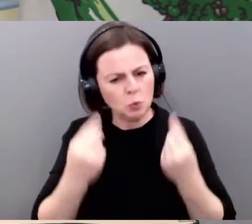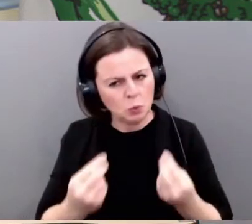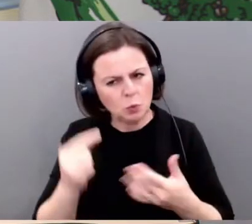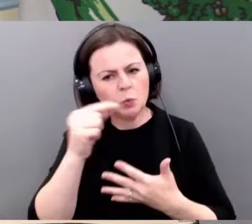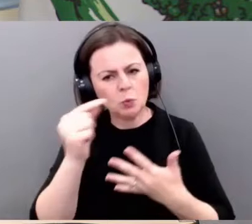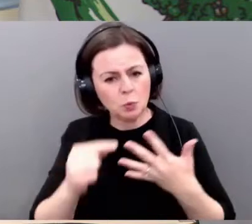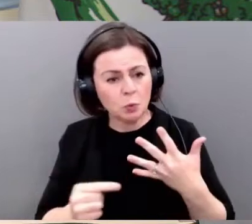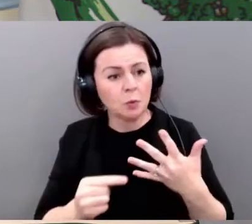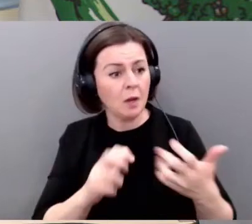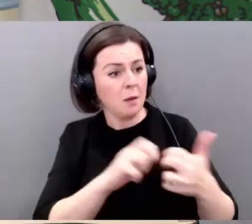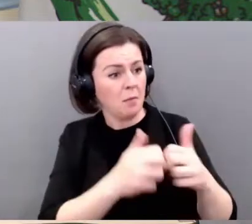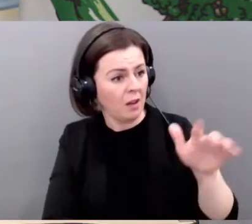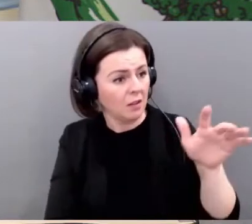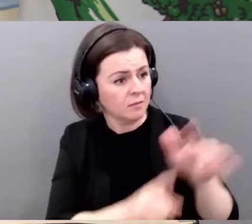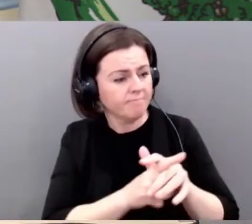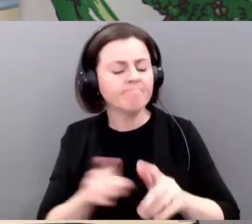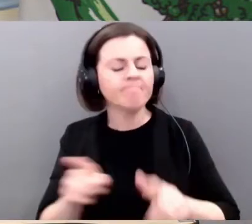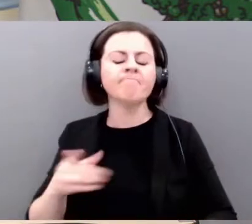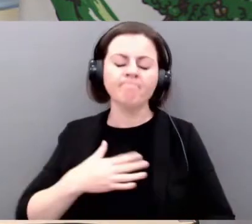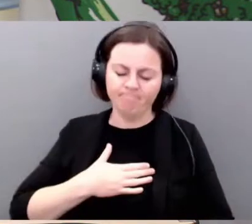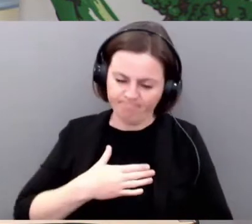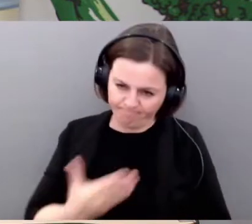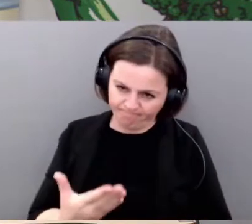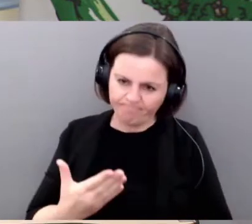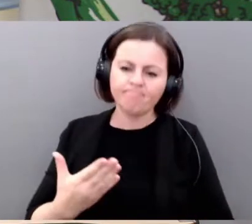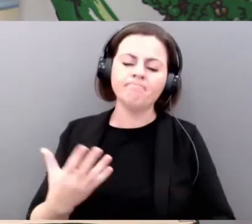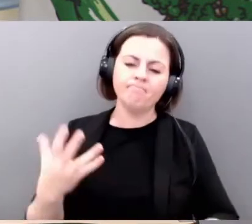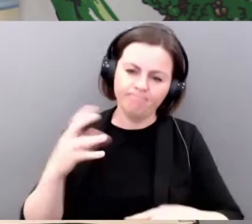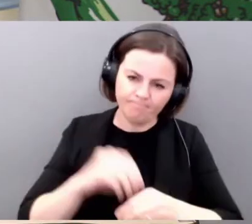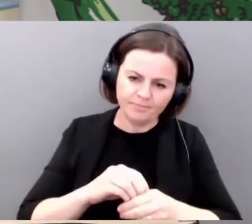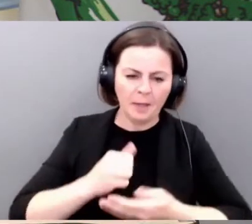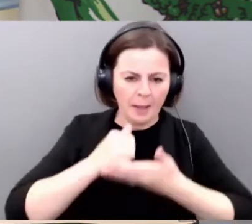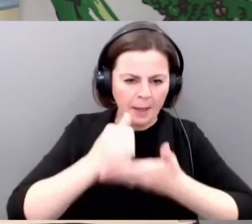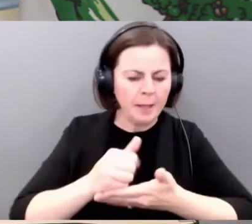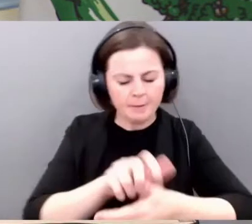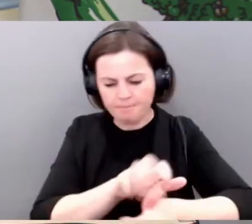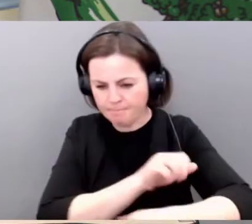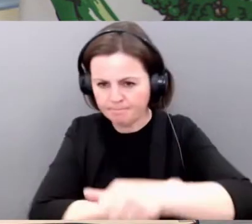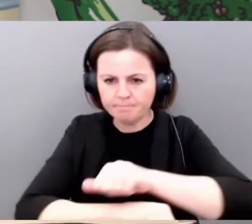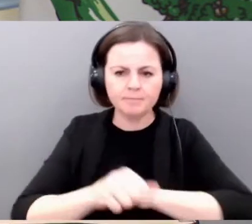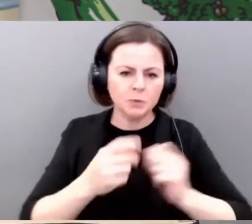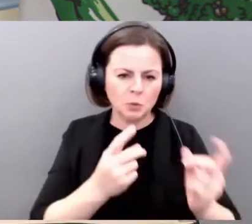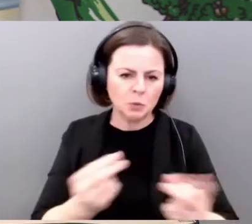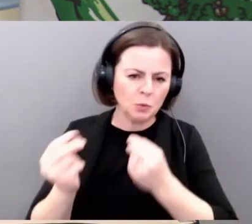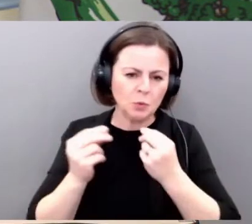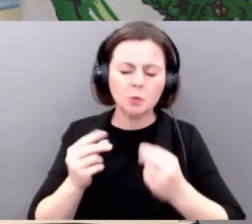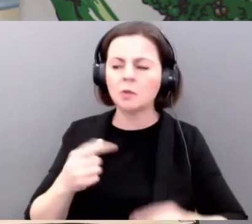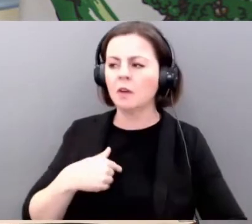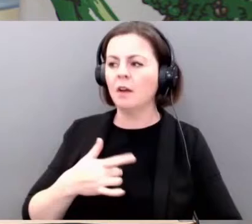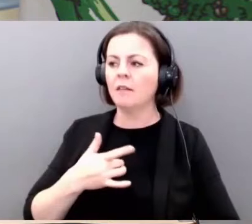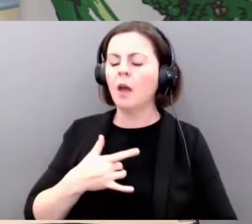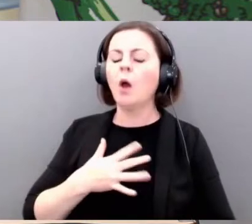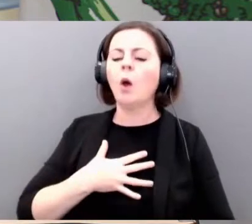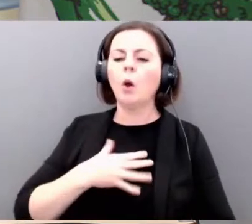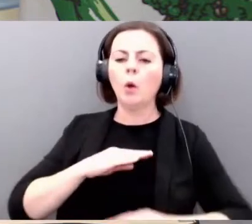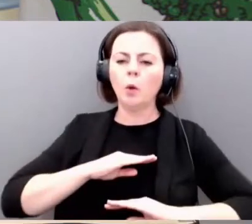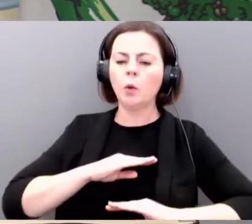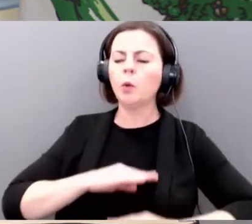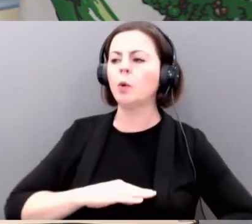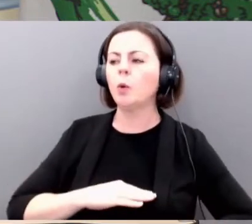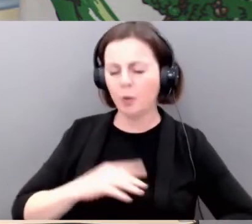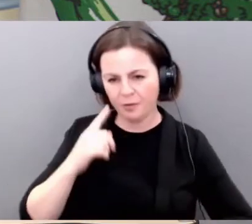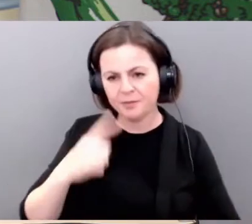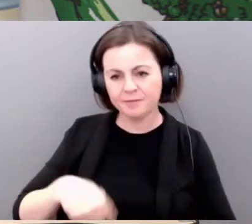are the first to step up when they are asked. And that is just a great comfort for all of us. We're so